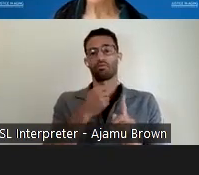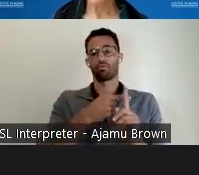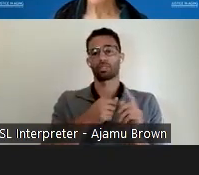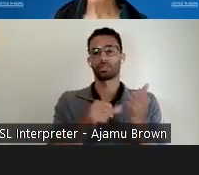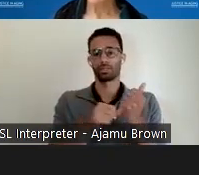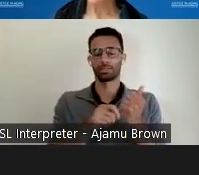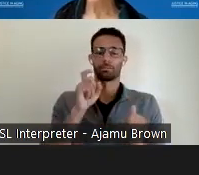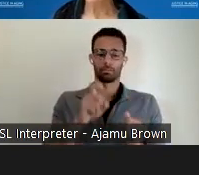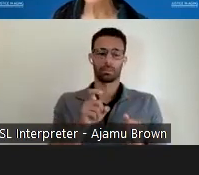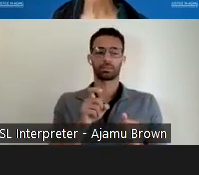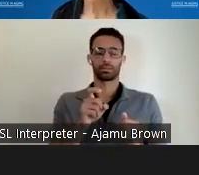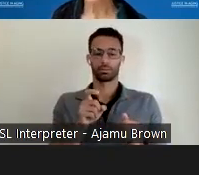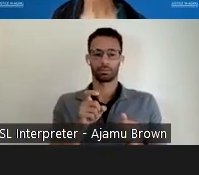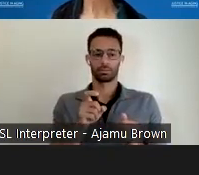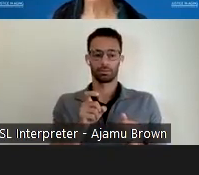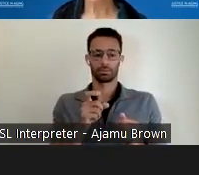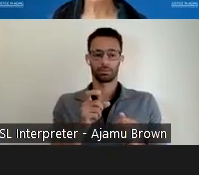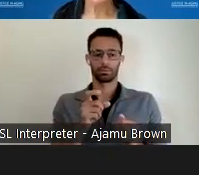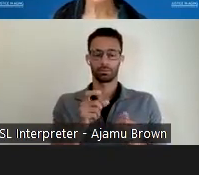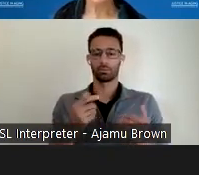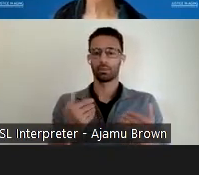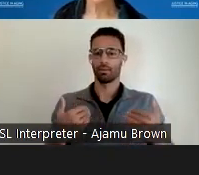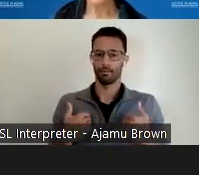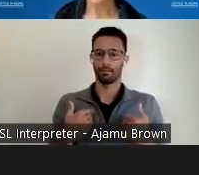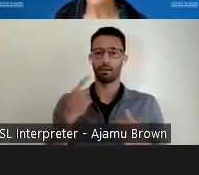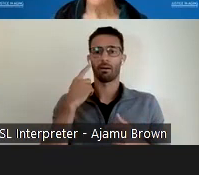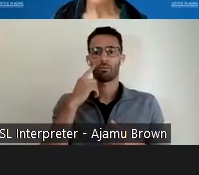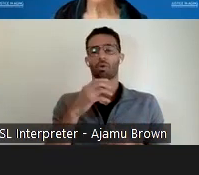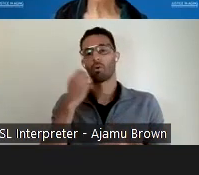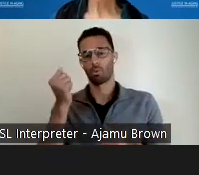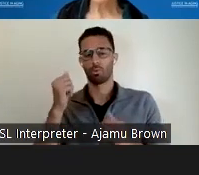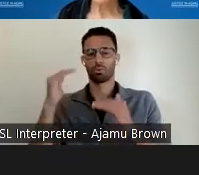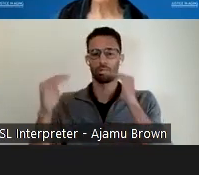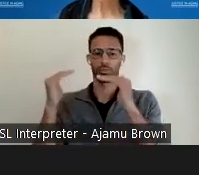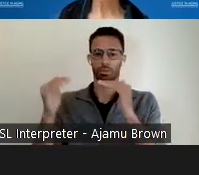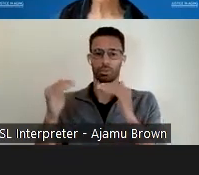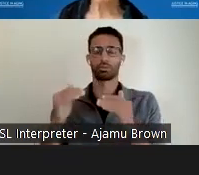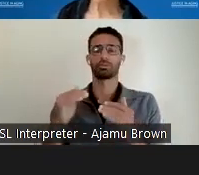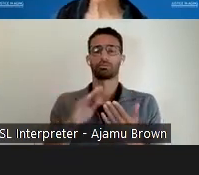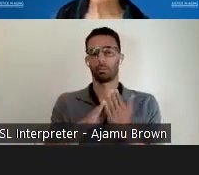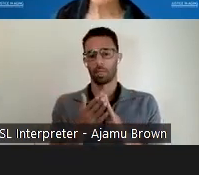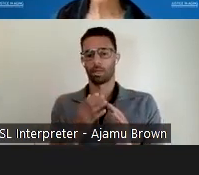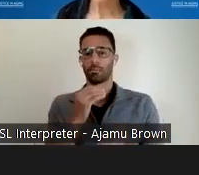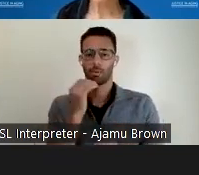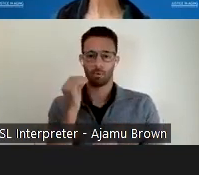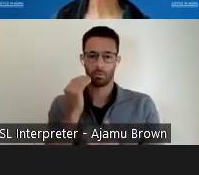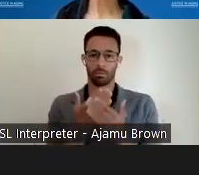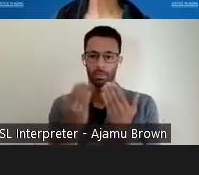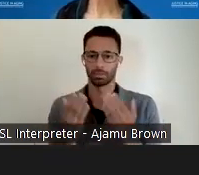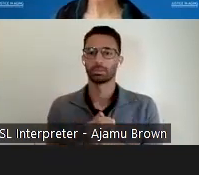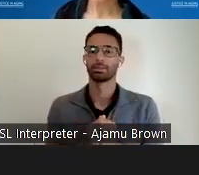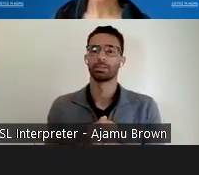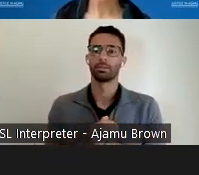adults experiencing homelessness in greater numbers in California. So if we can look upstream and say, how do